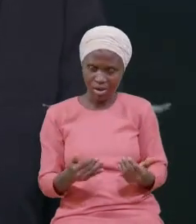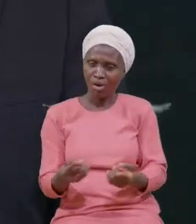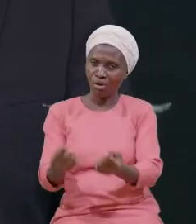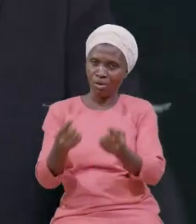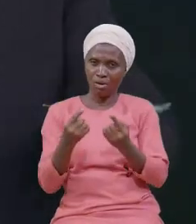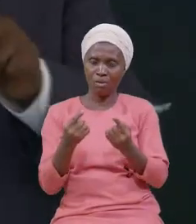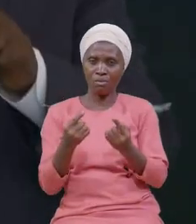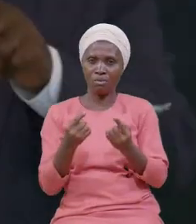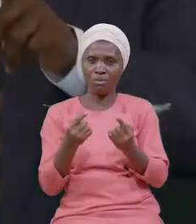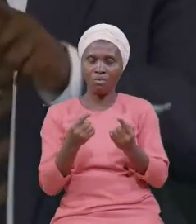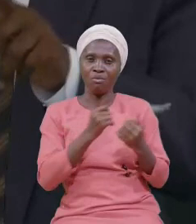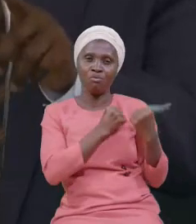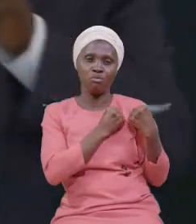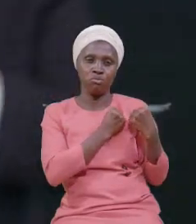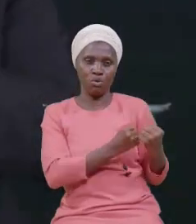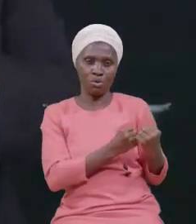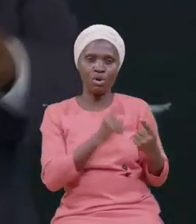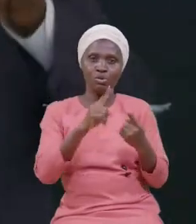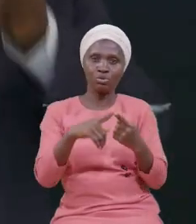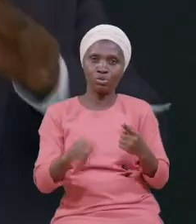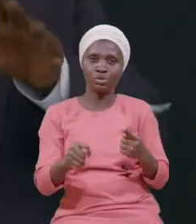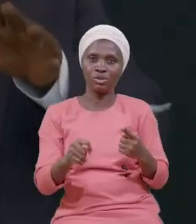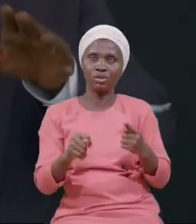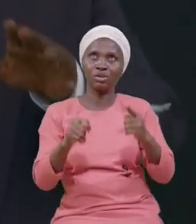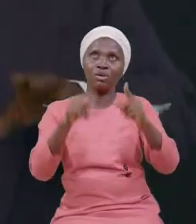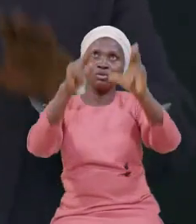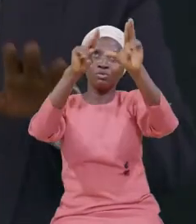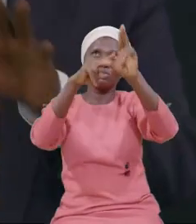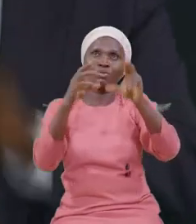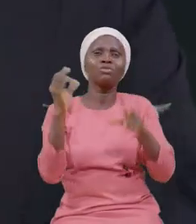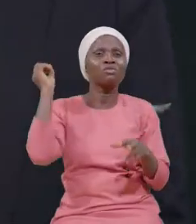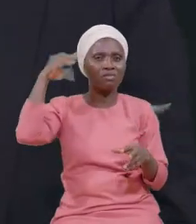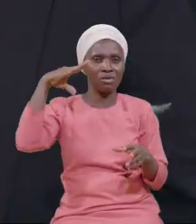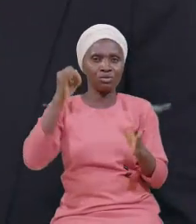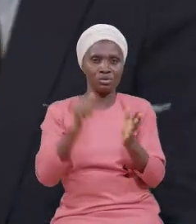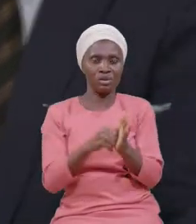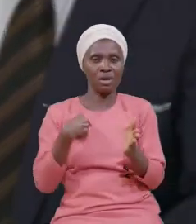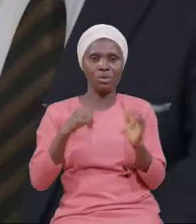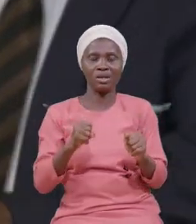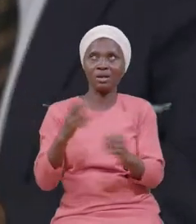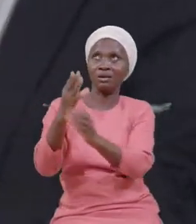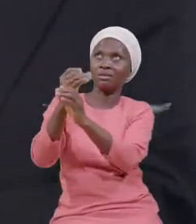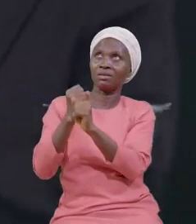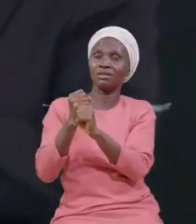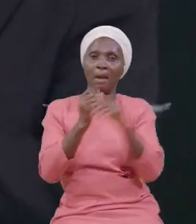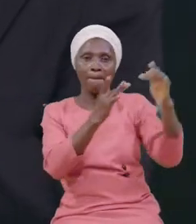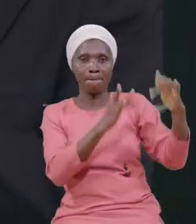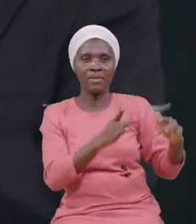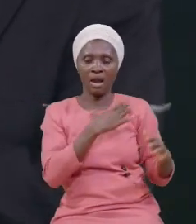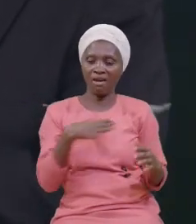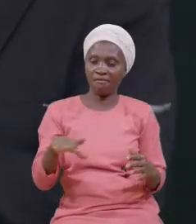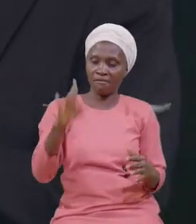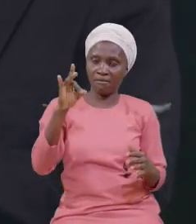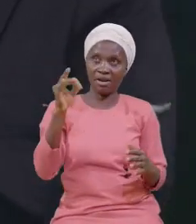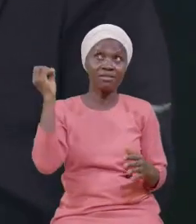of grace, that we may obtain mercy and find grace to help in the